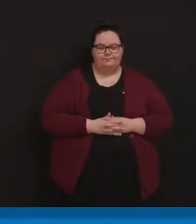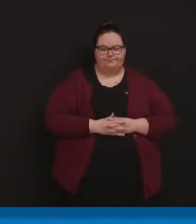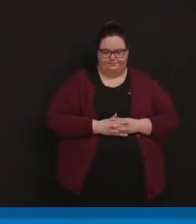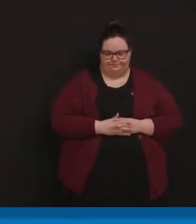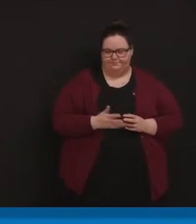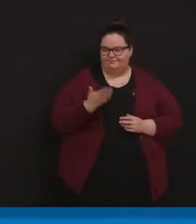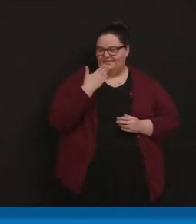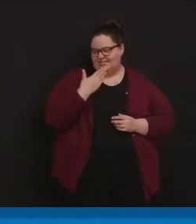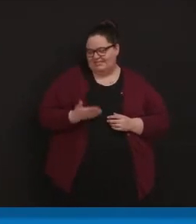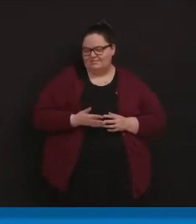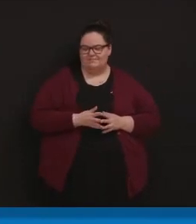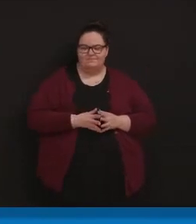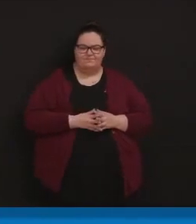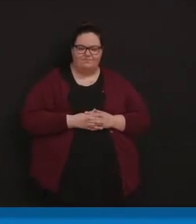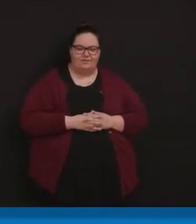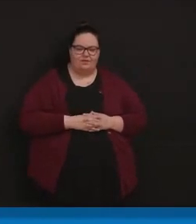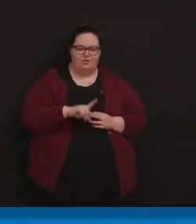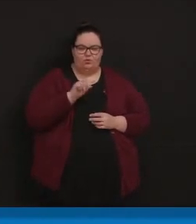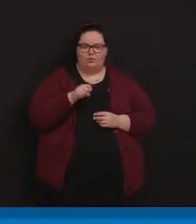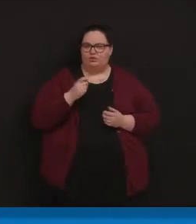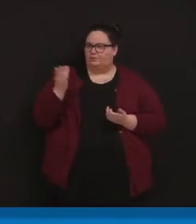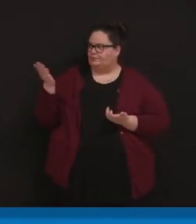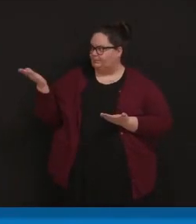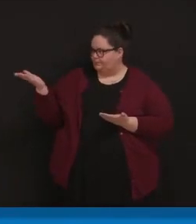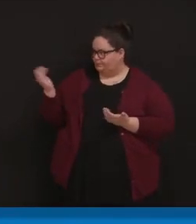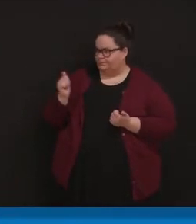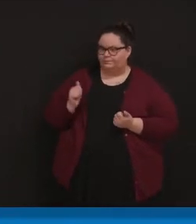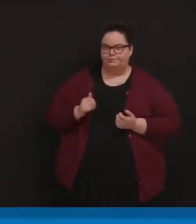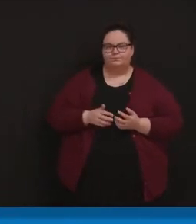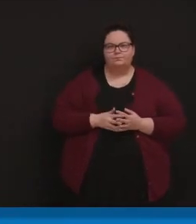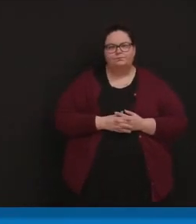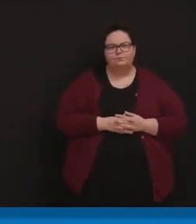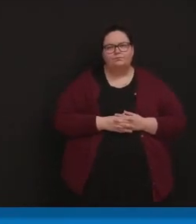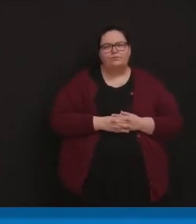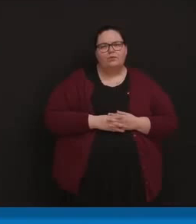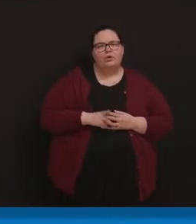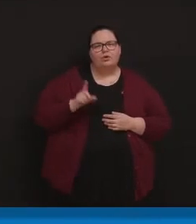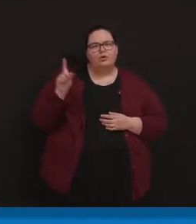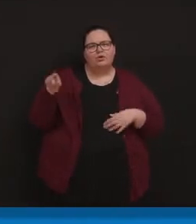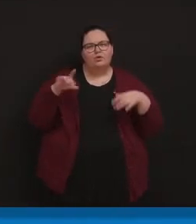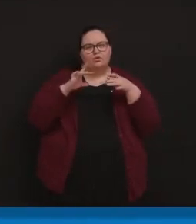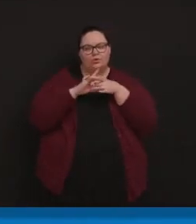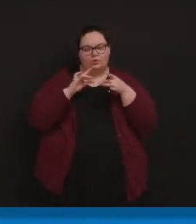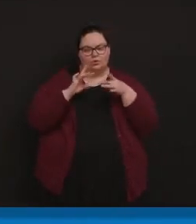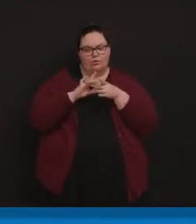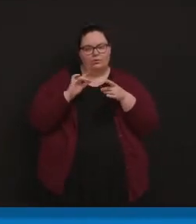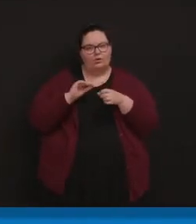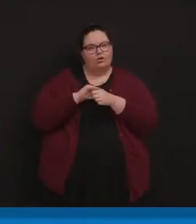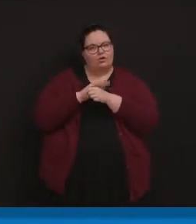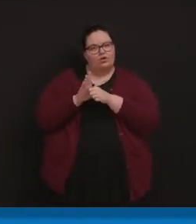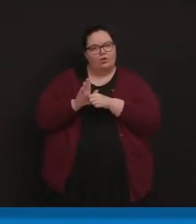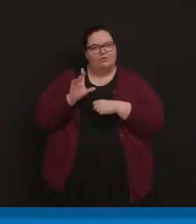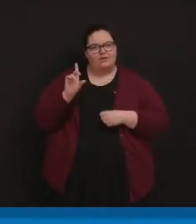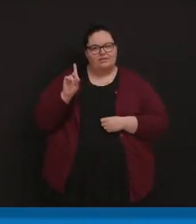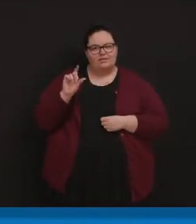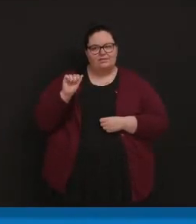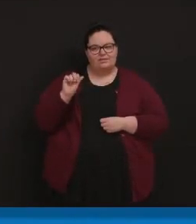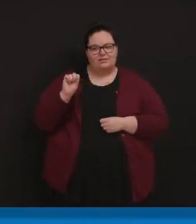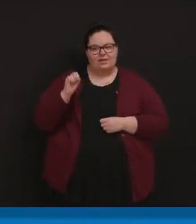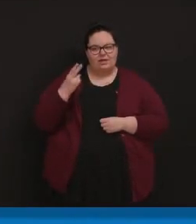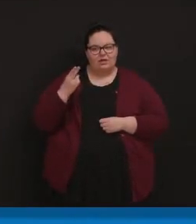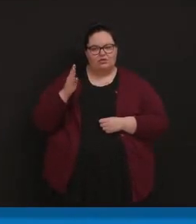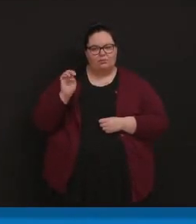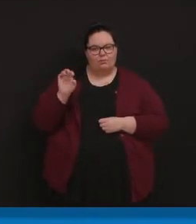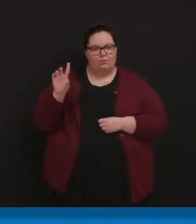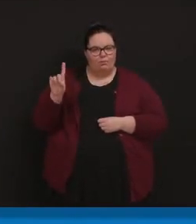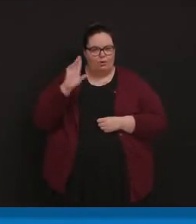CBC. Bruce, my question is for Dr. Russell. You mentioned that the COVID dashboard will soon include vaccination